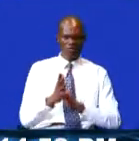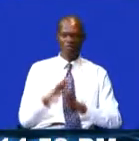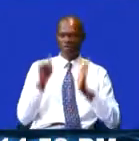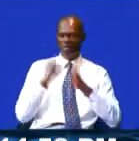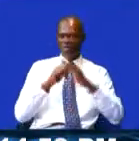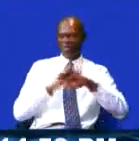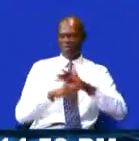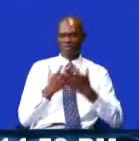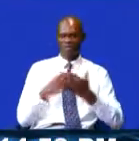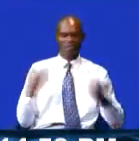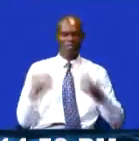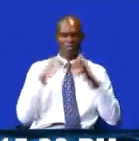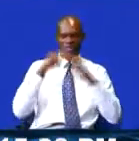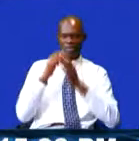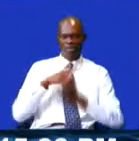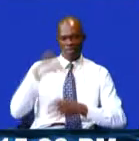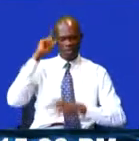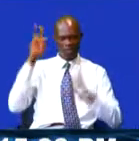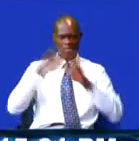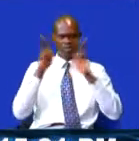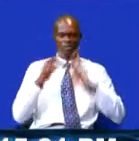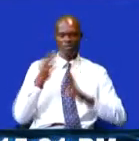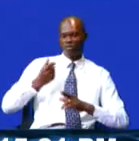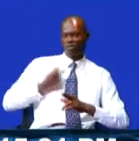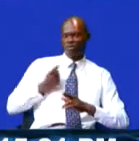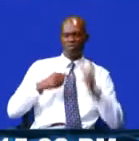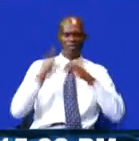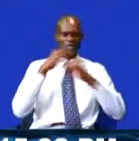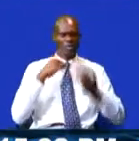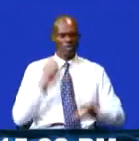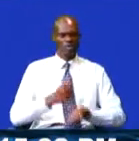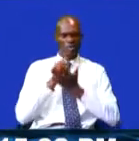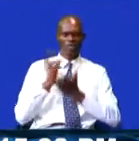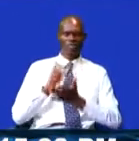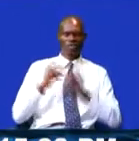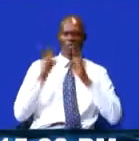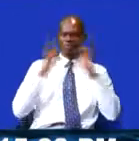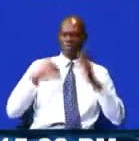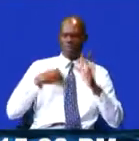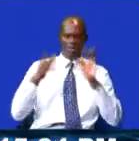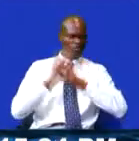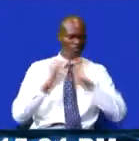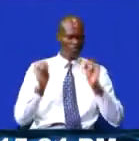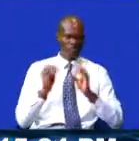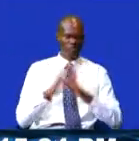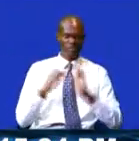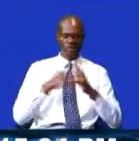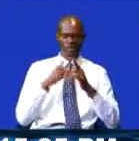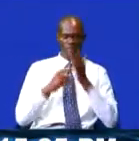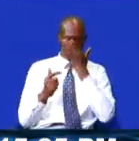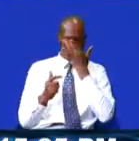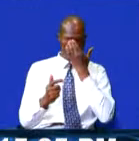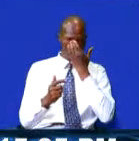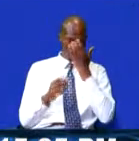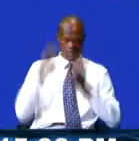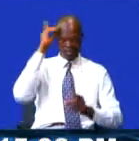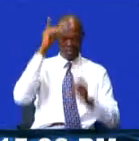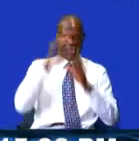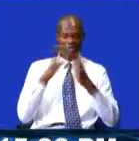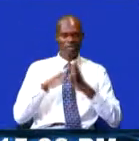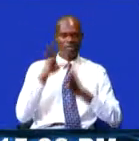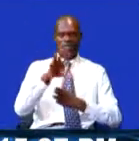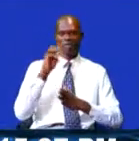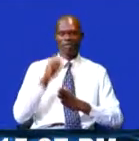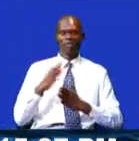ilikuwa ilifanyika hostel ya wasichana. Eti kuja msaidie. We don't have peace. Unajua nini? Alafu naamua nachukua